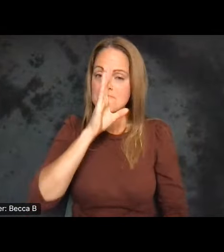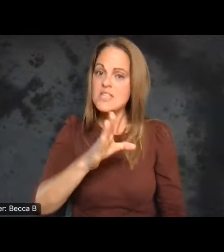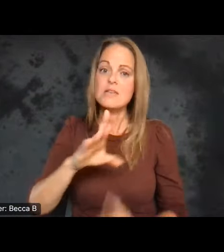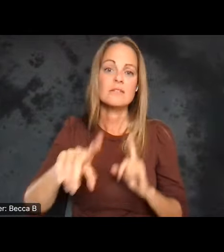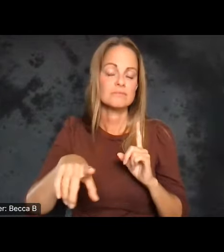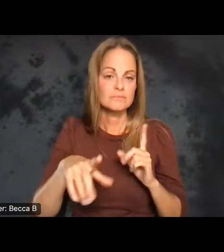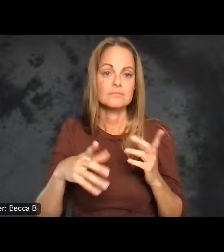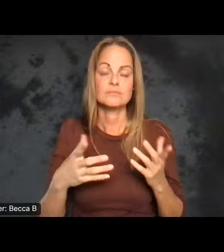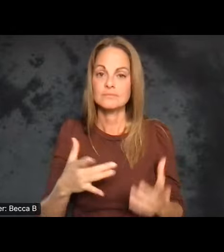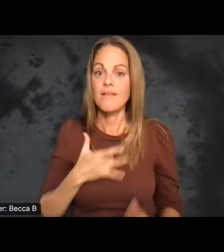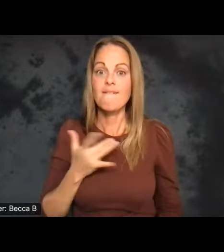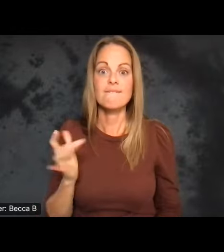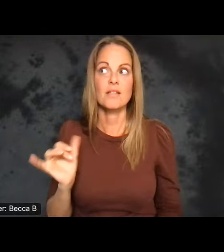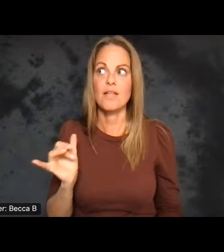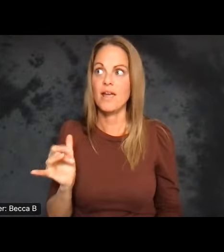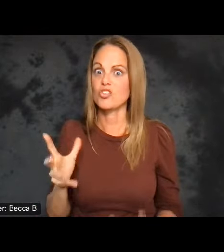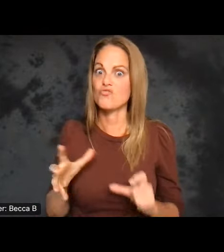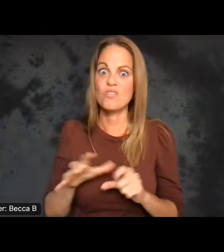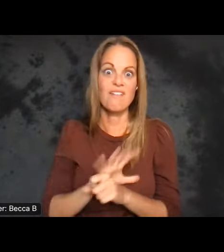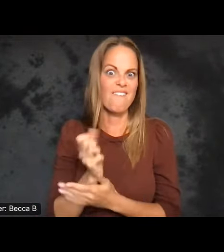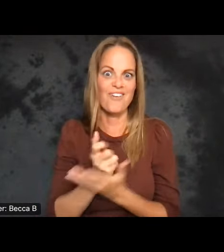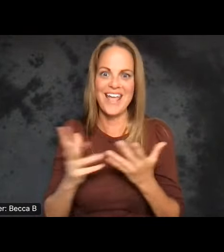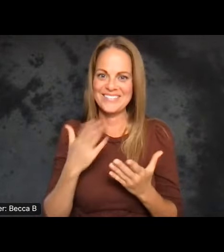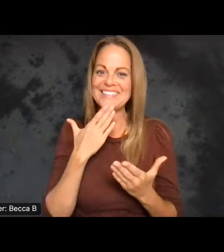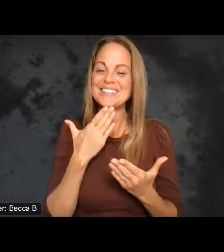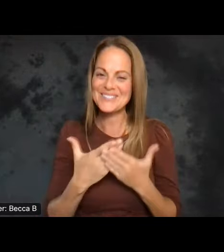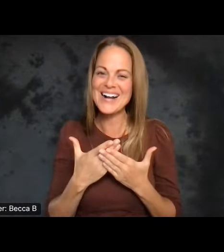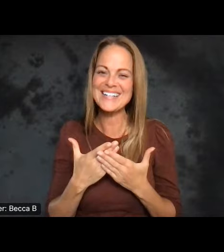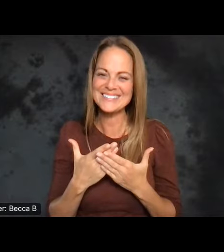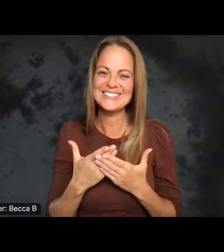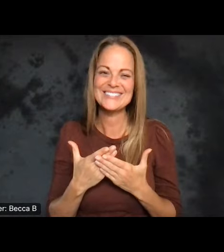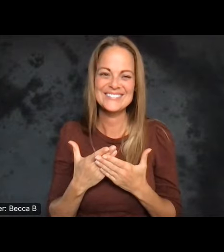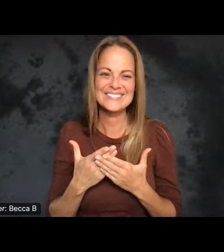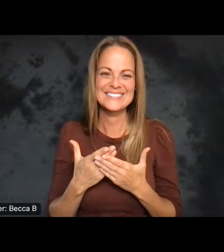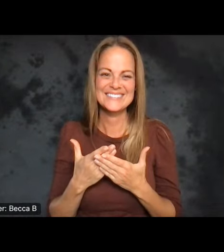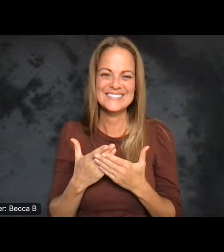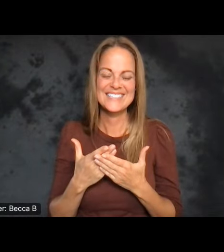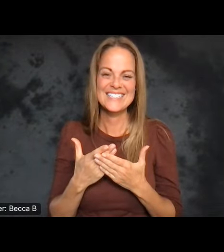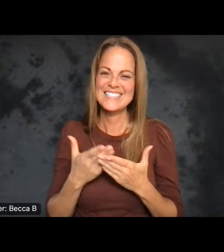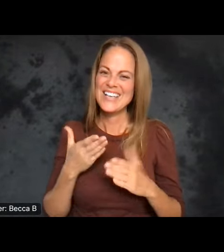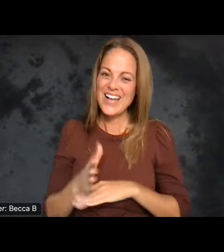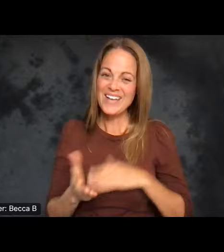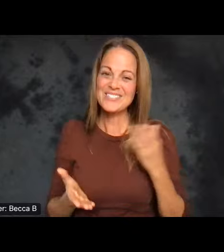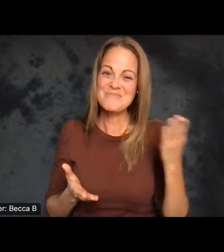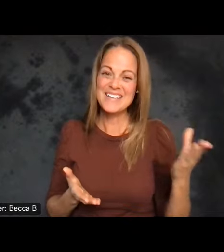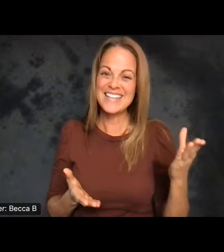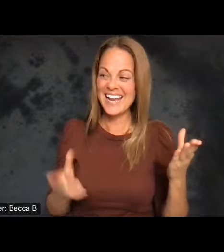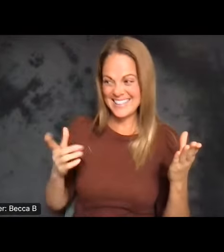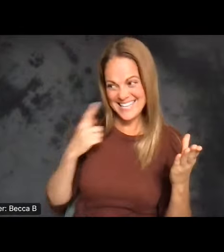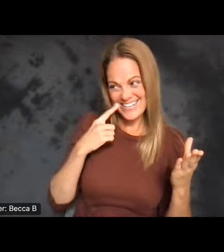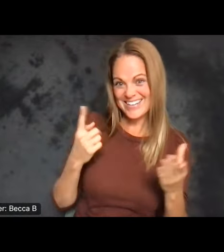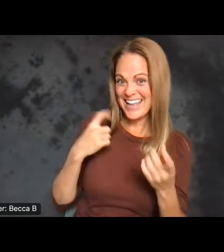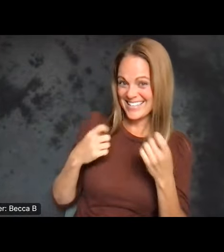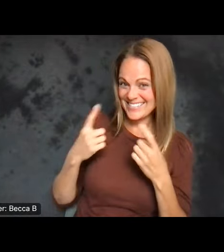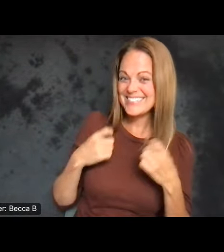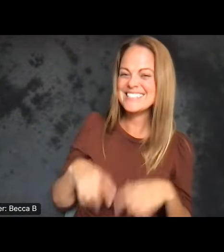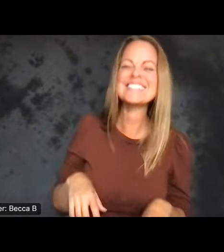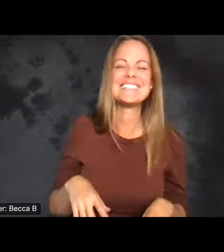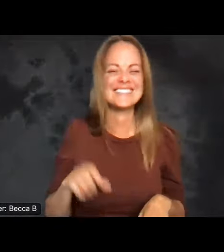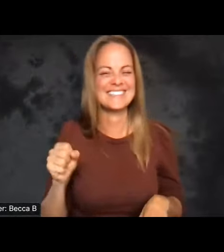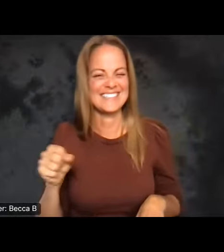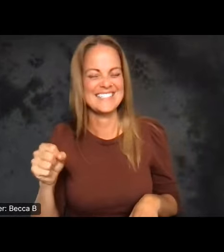you covered it all well. So after being there. Like you're about to ask me a question, though. Yeah.